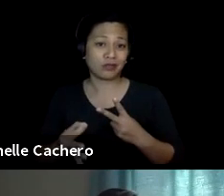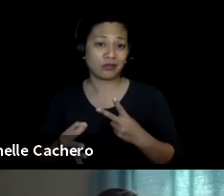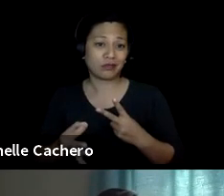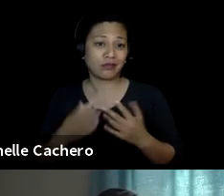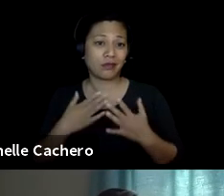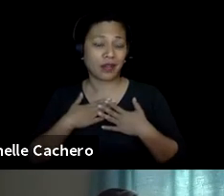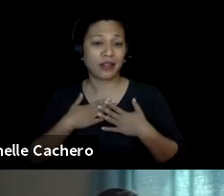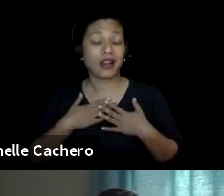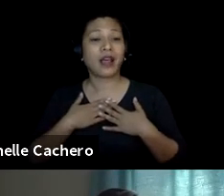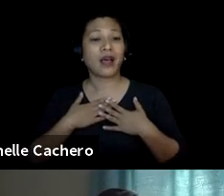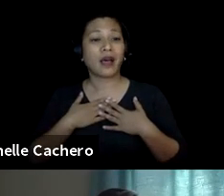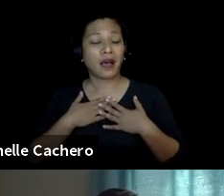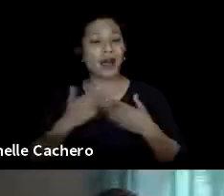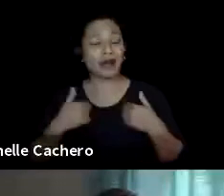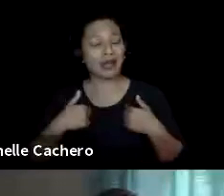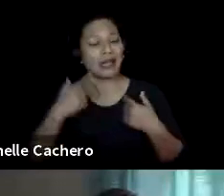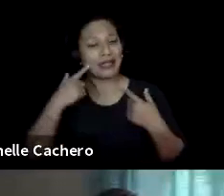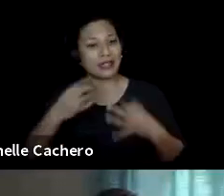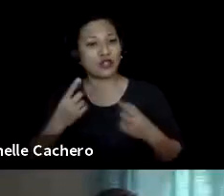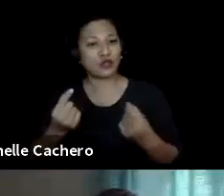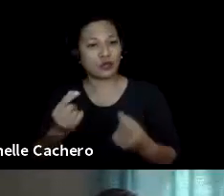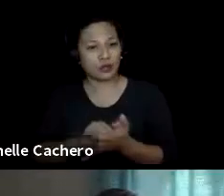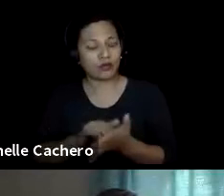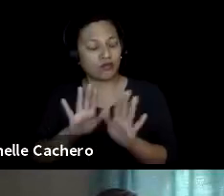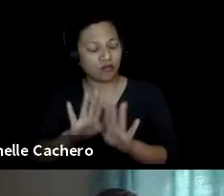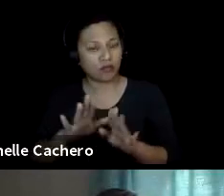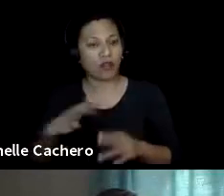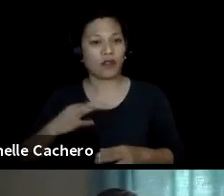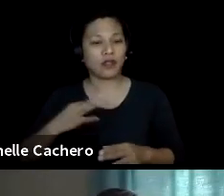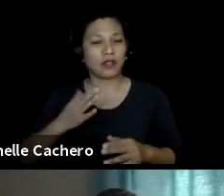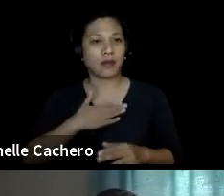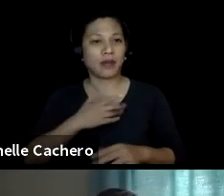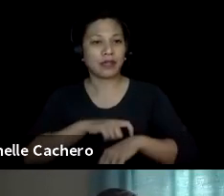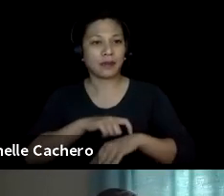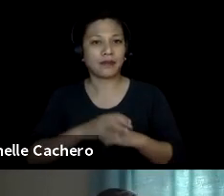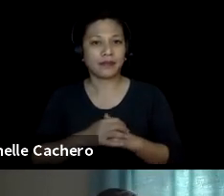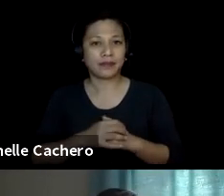and agency to do that. And so I think that, you know,